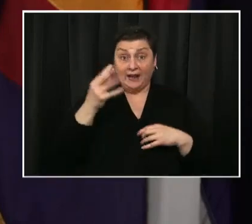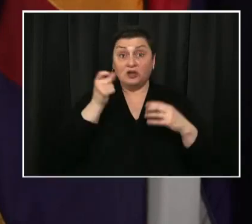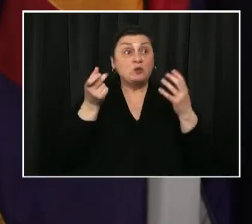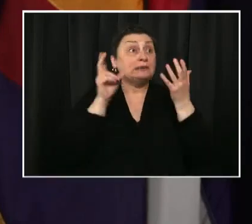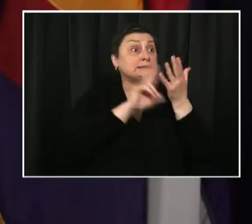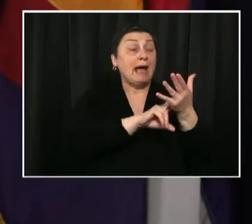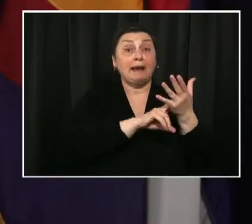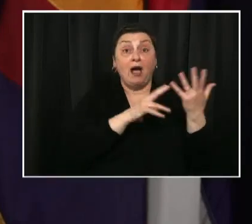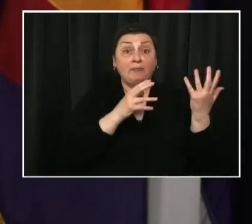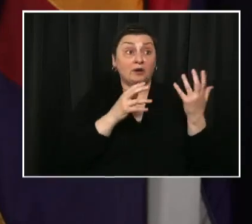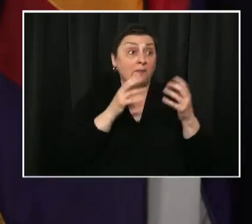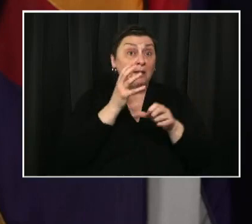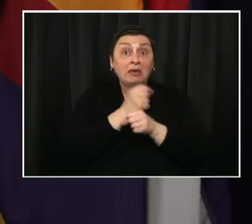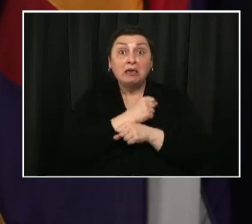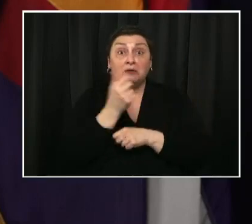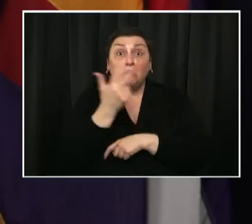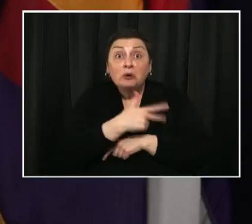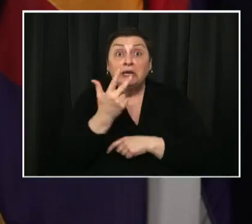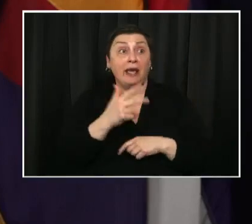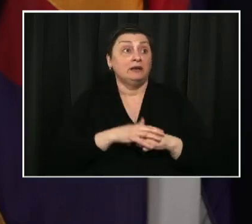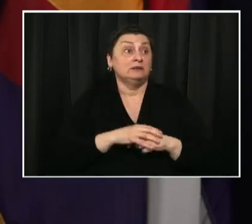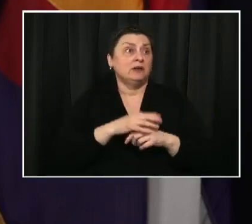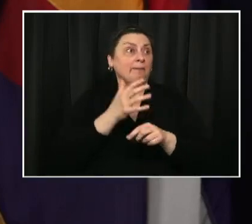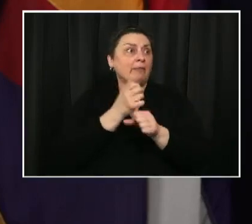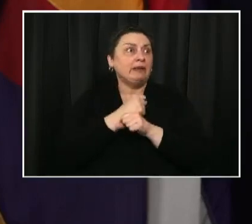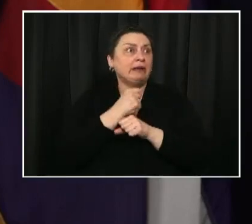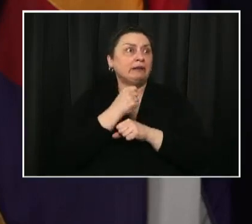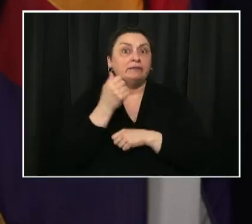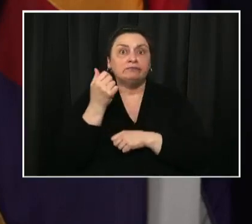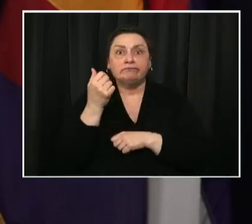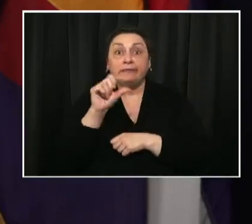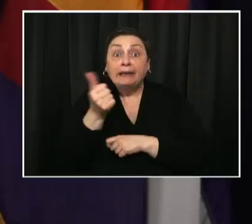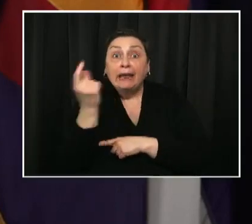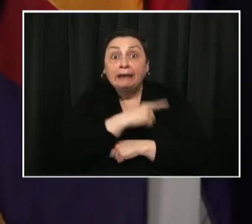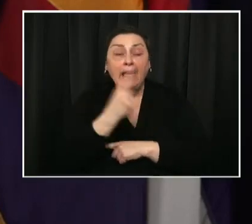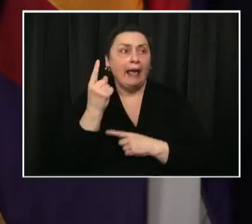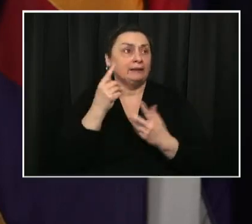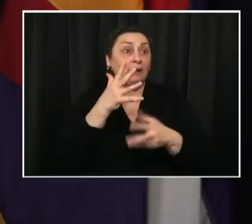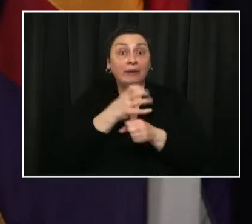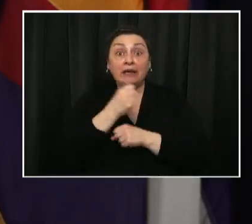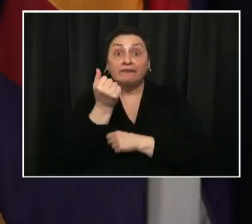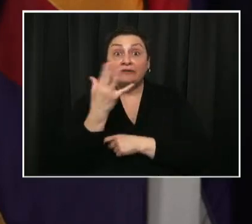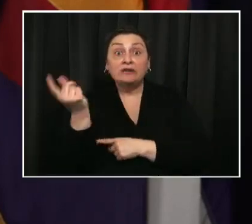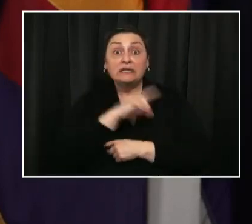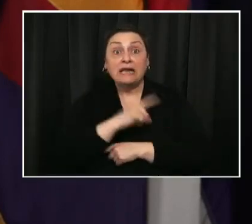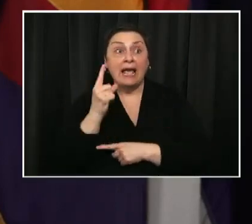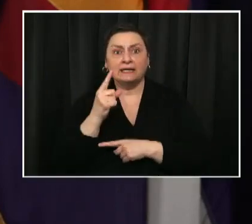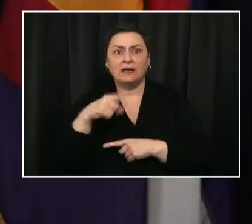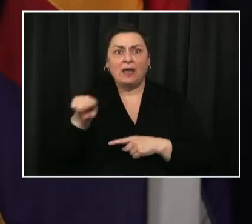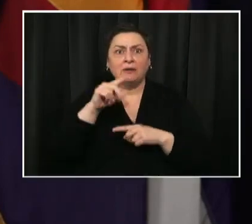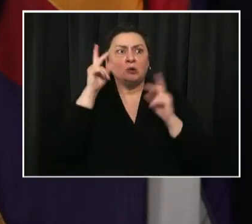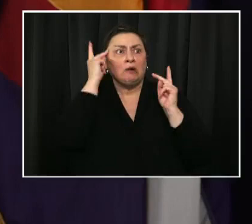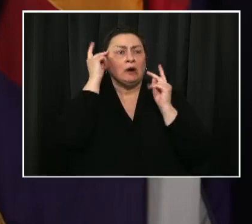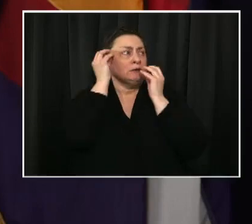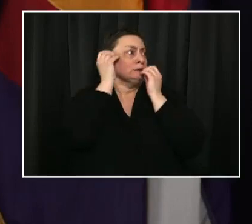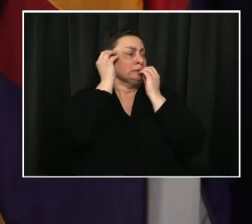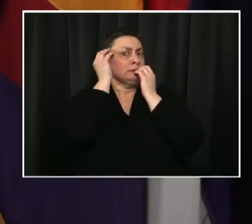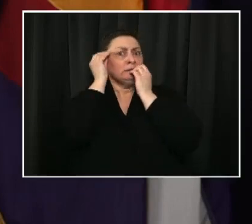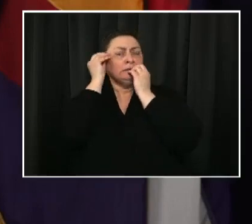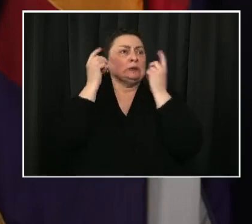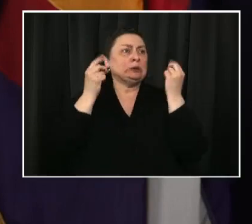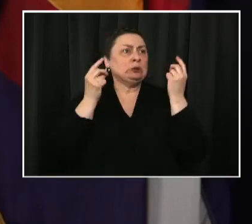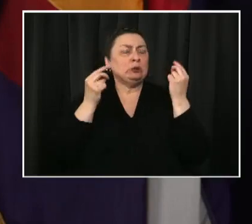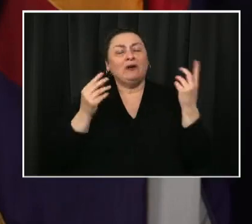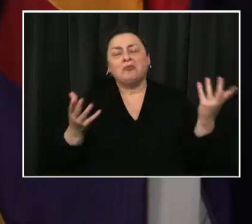days. If you're particularly frantic about that difference, like you really want it in 3 or 4 days and not 15 days, then sure, you can sign up on